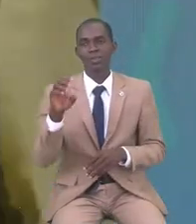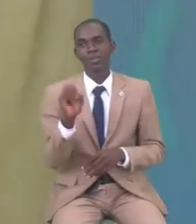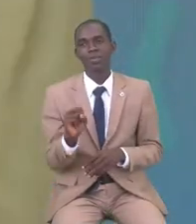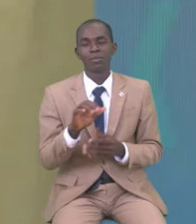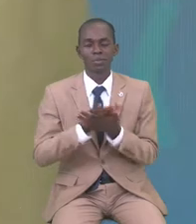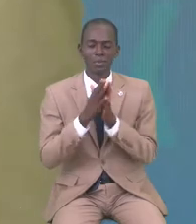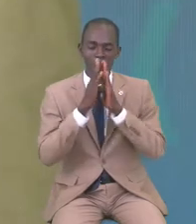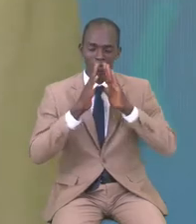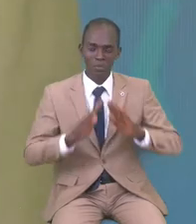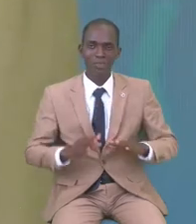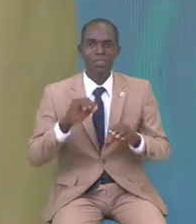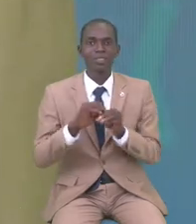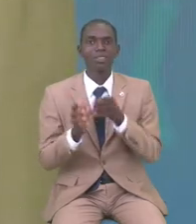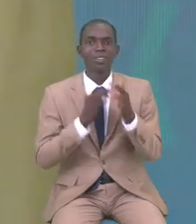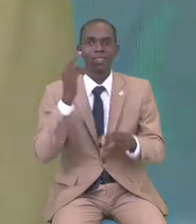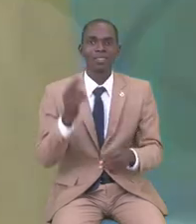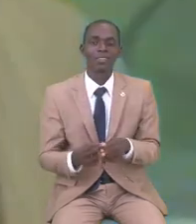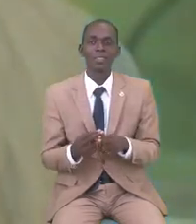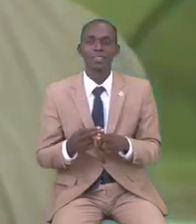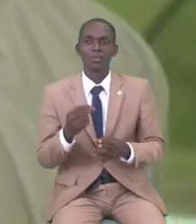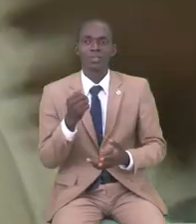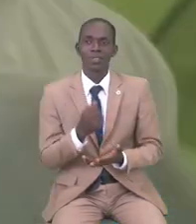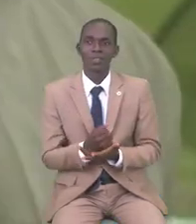Peace in Jesus' name.